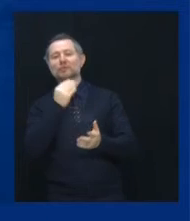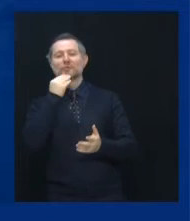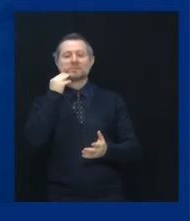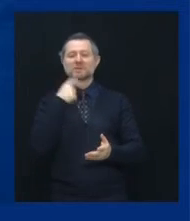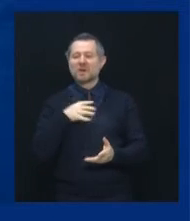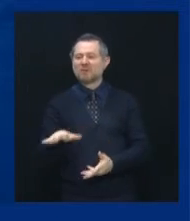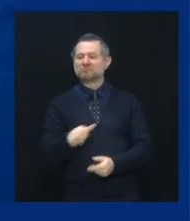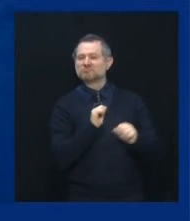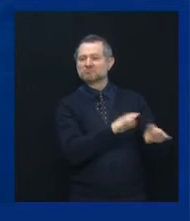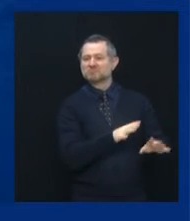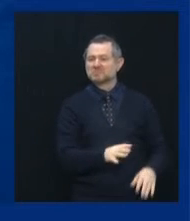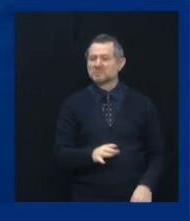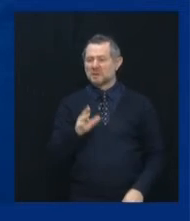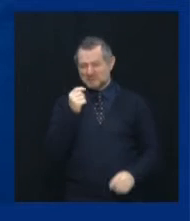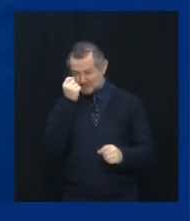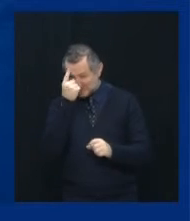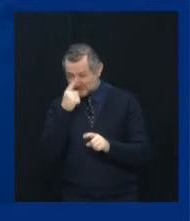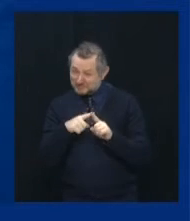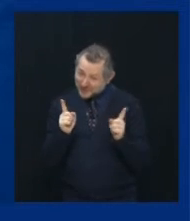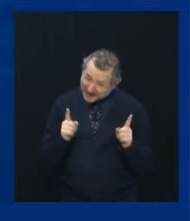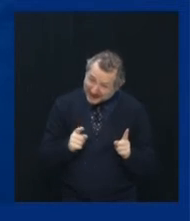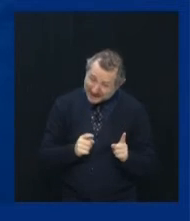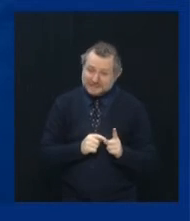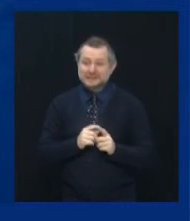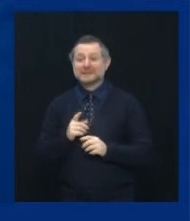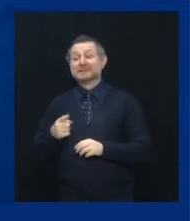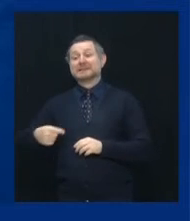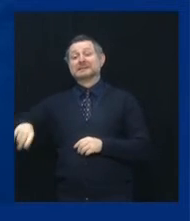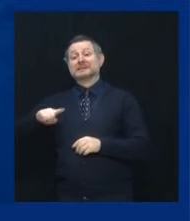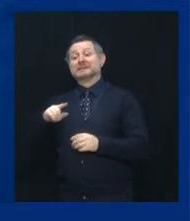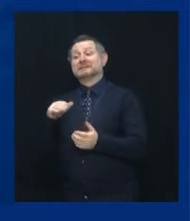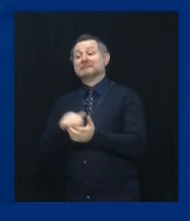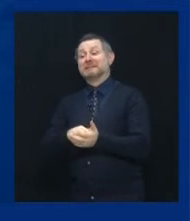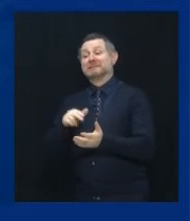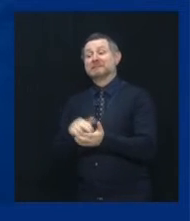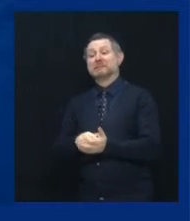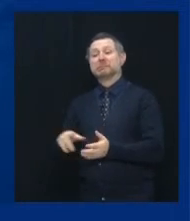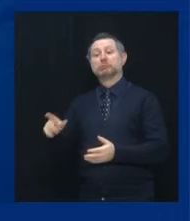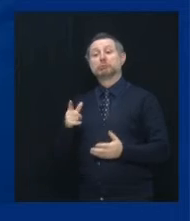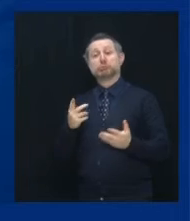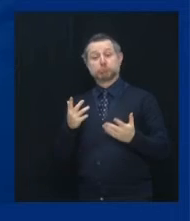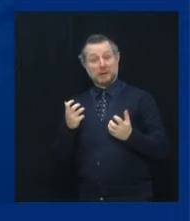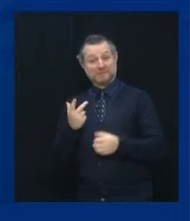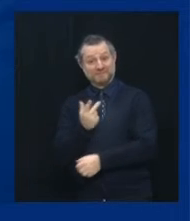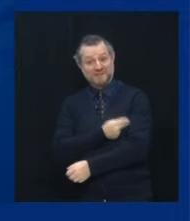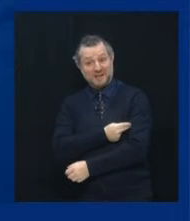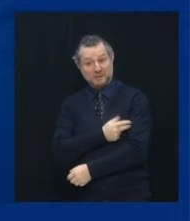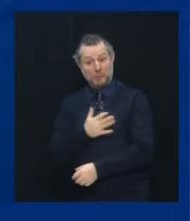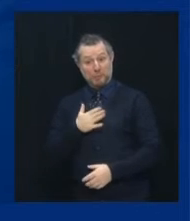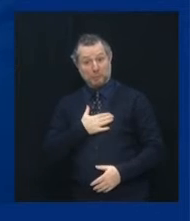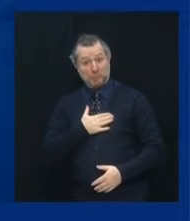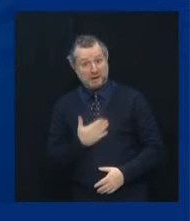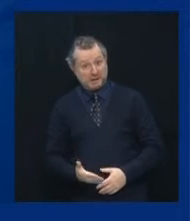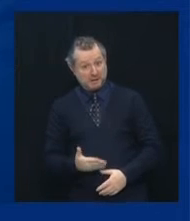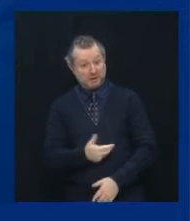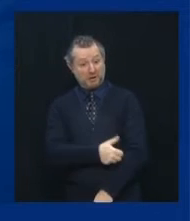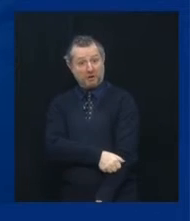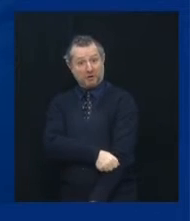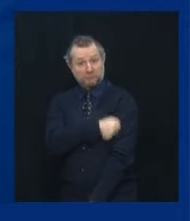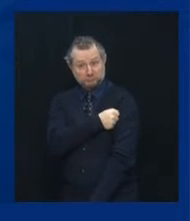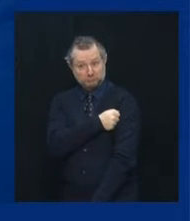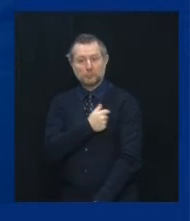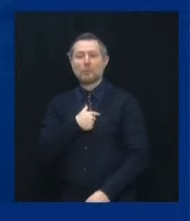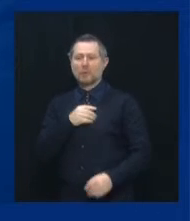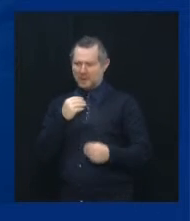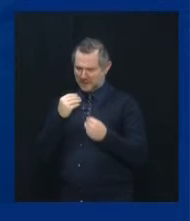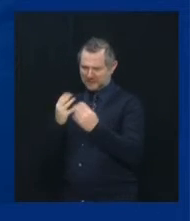we want to give every healthcare professional who wants the vaccine, will take the vaccine, the ability to